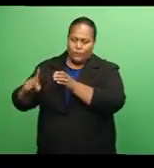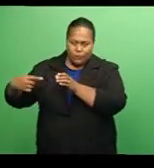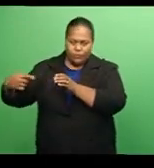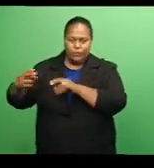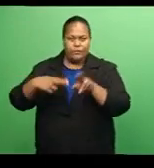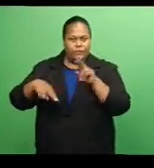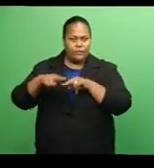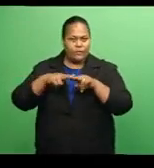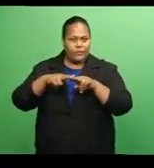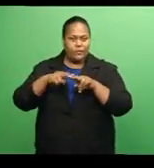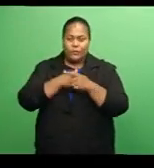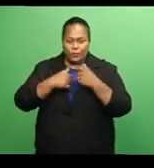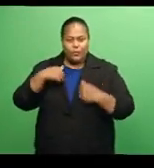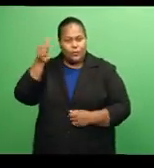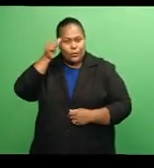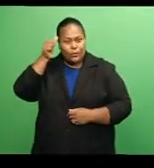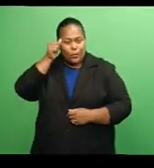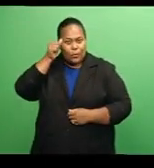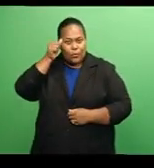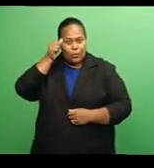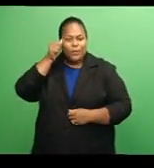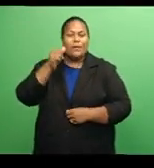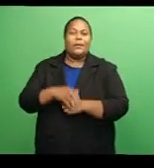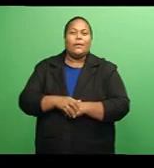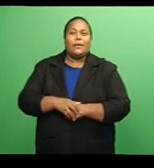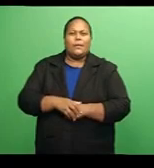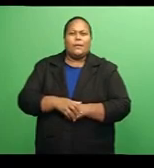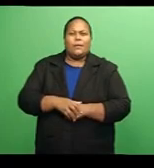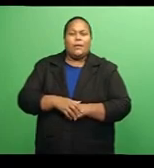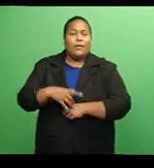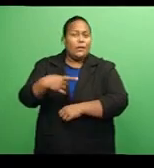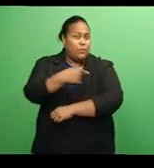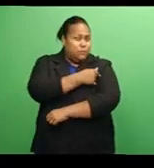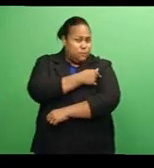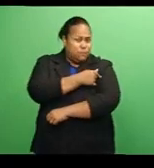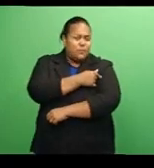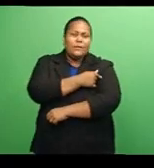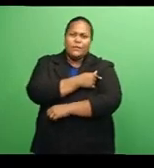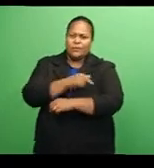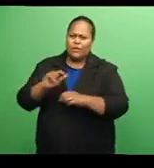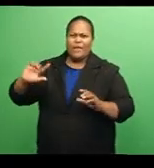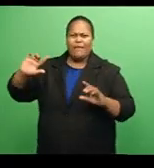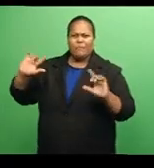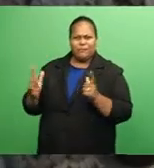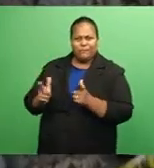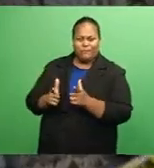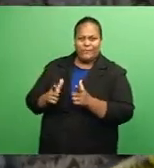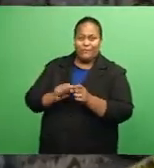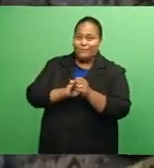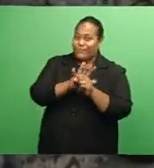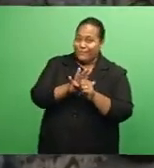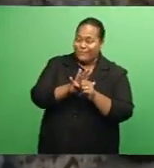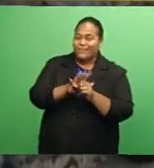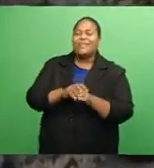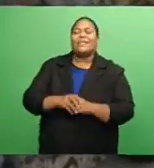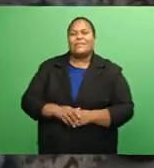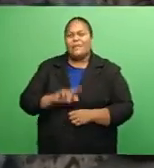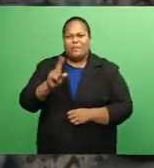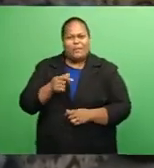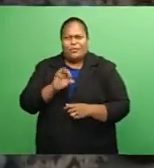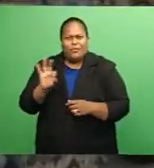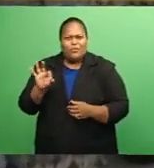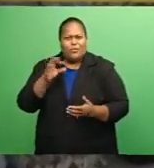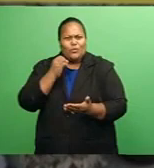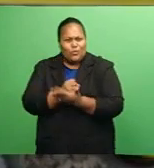that vaccination does protect or does reduce transmission, but we're not 100% sure by how much. So because of